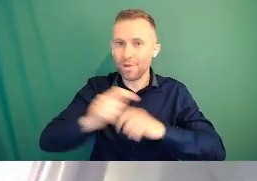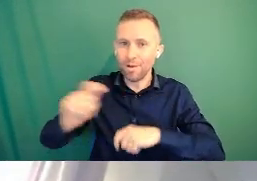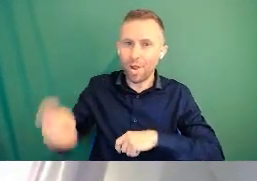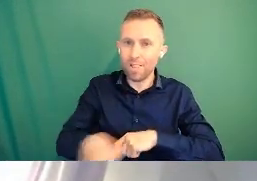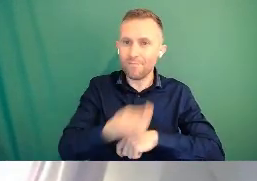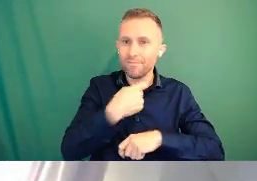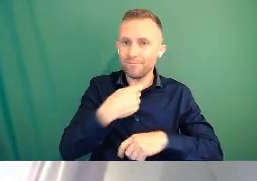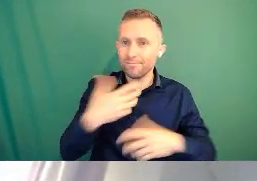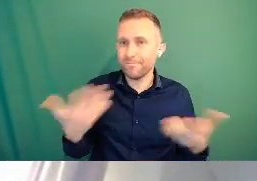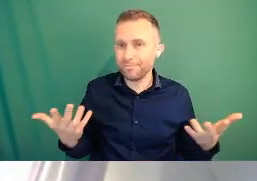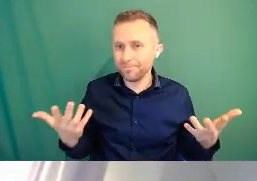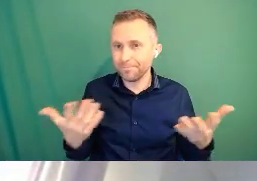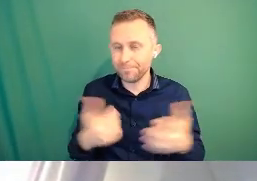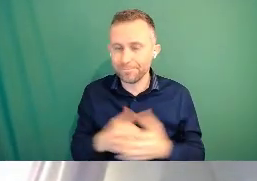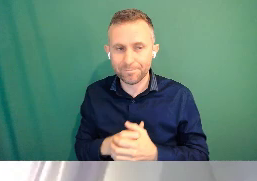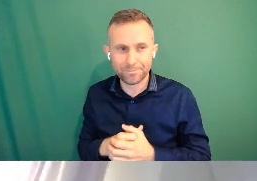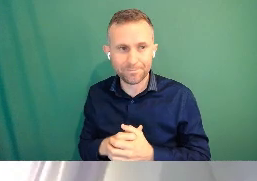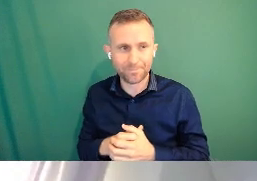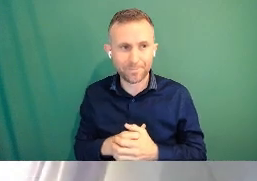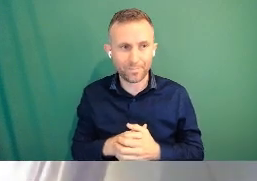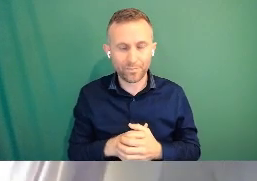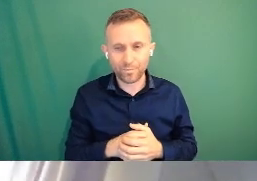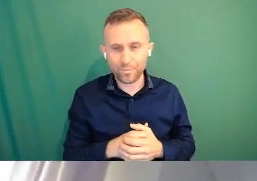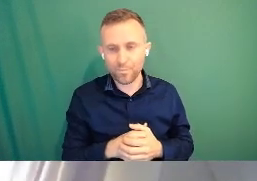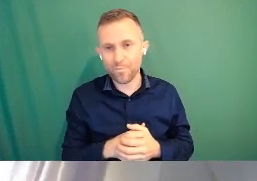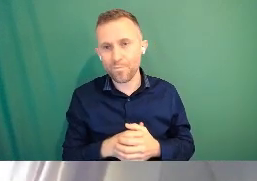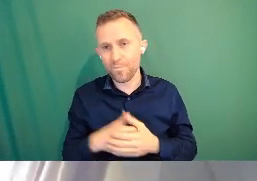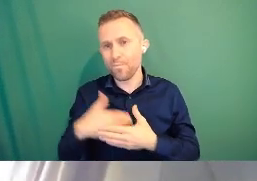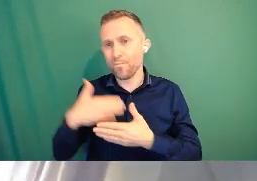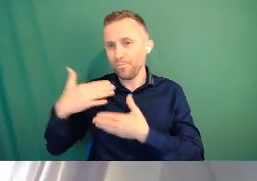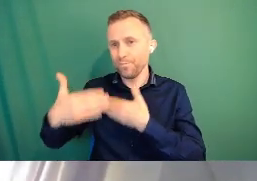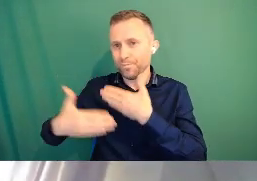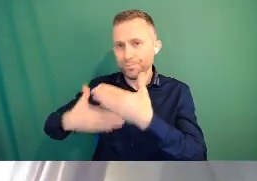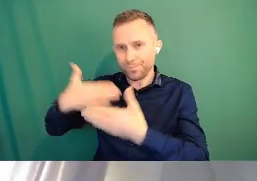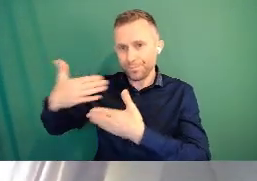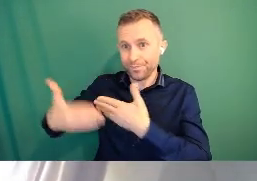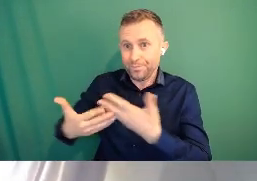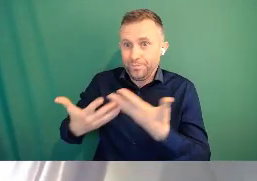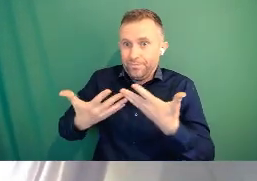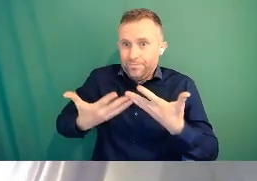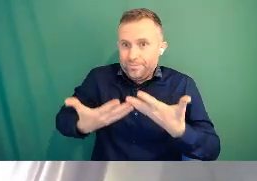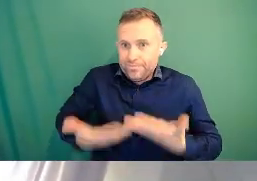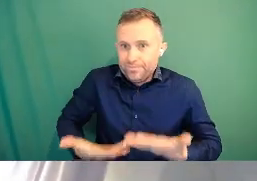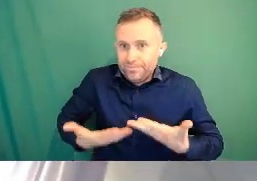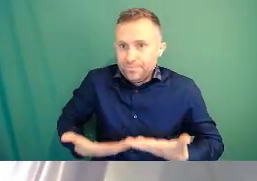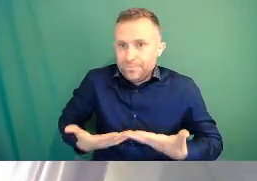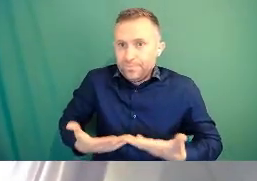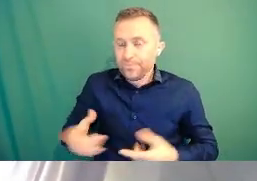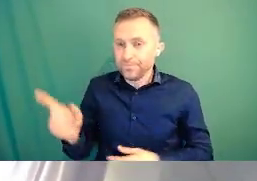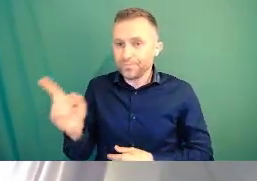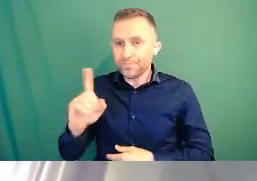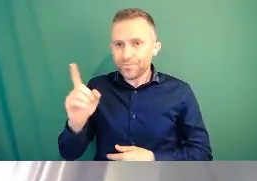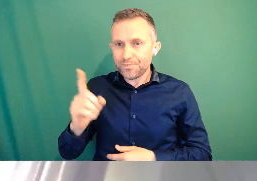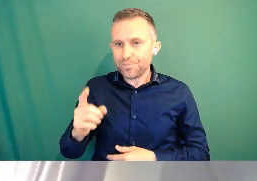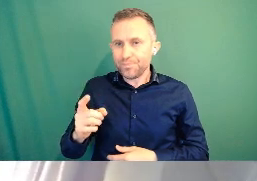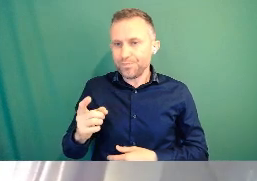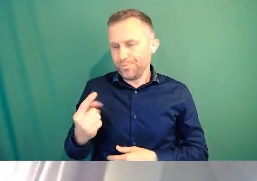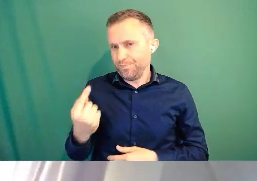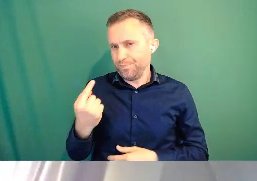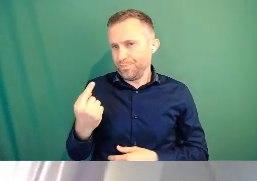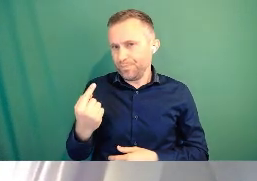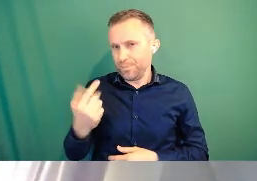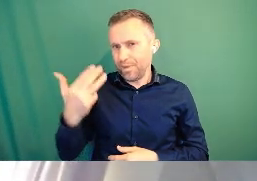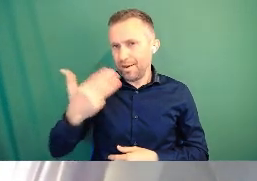different uses for that area. So that brings us to the history today. So